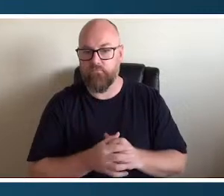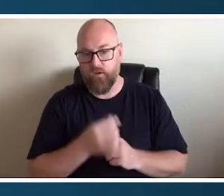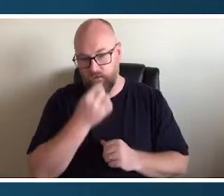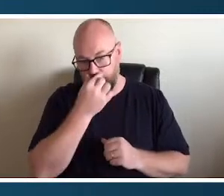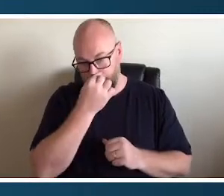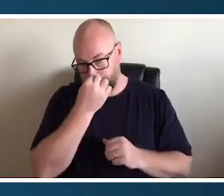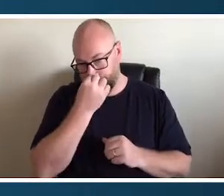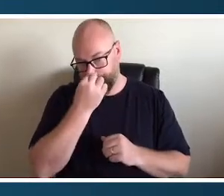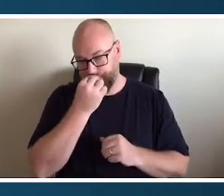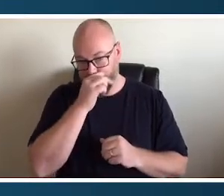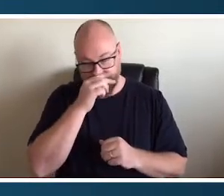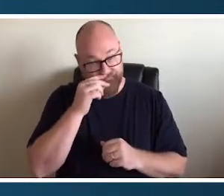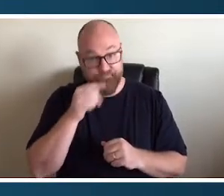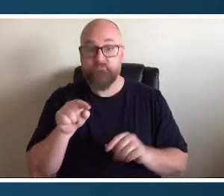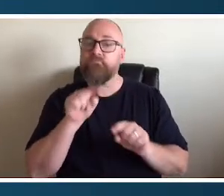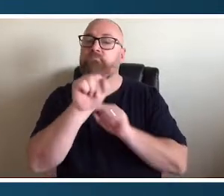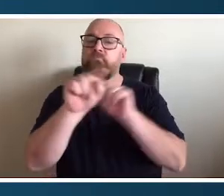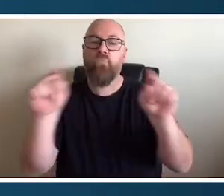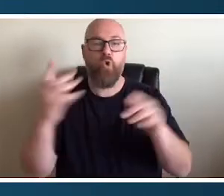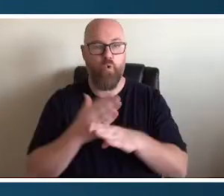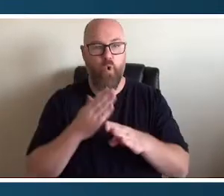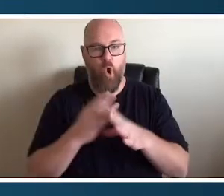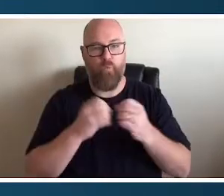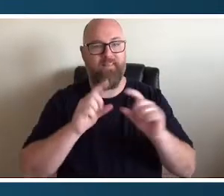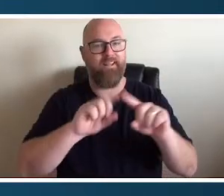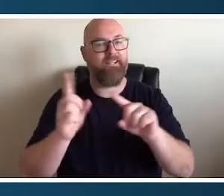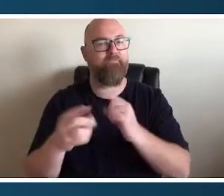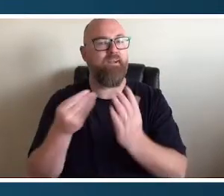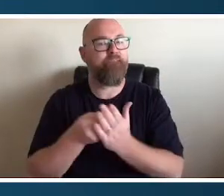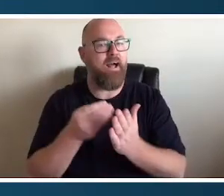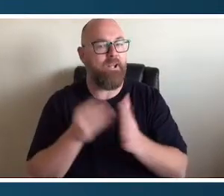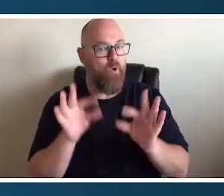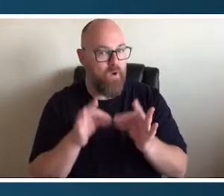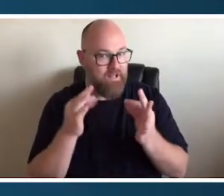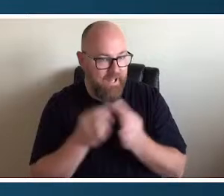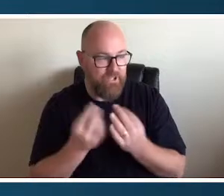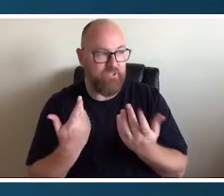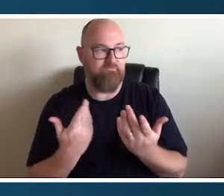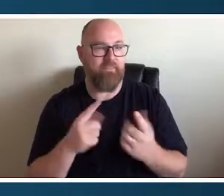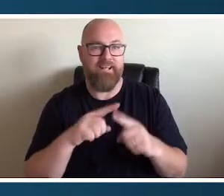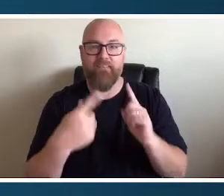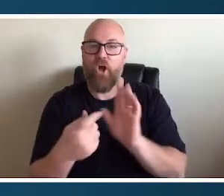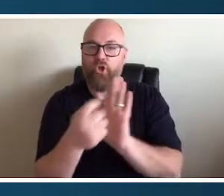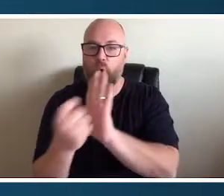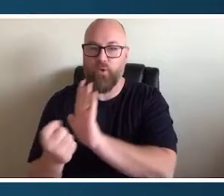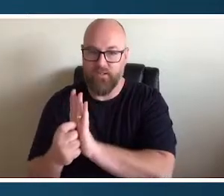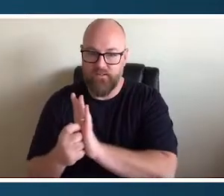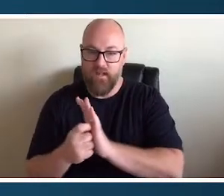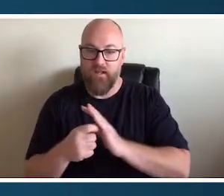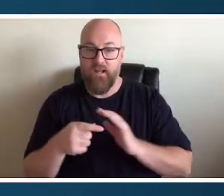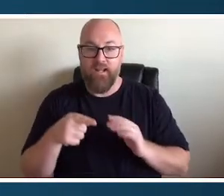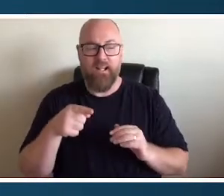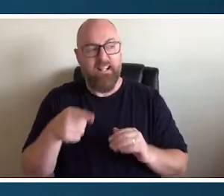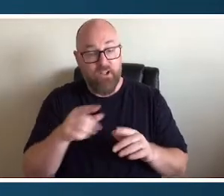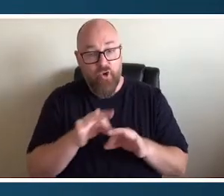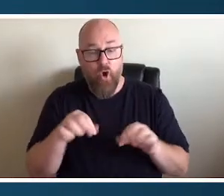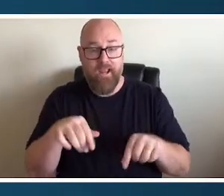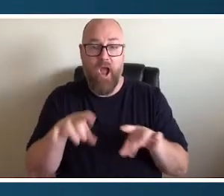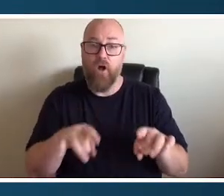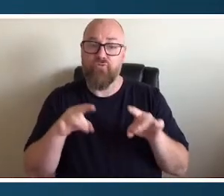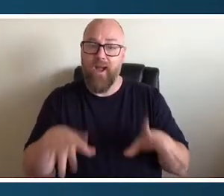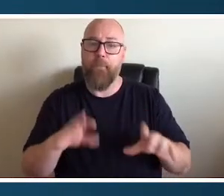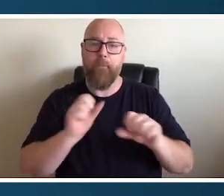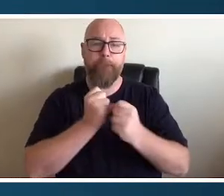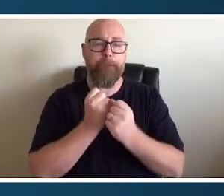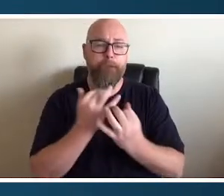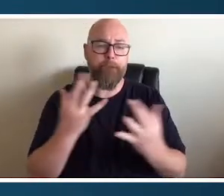different funding agencies of donors, and you are very familiar that it doesn't happen here in Australia or the region, but in many different countries you do